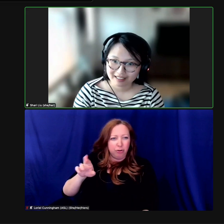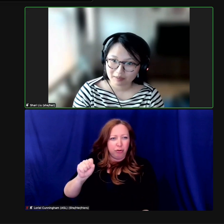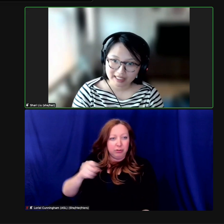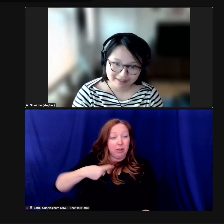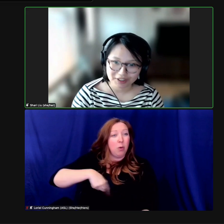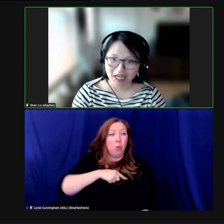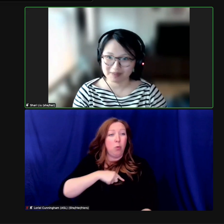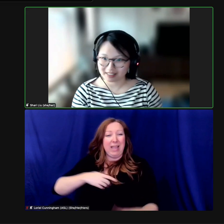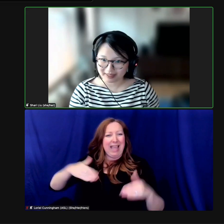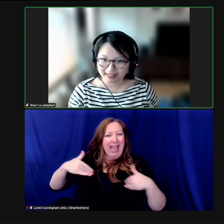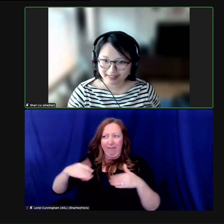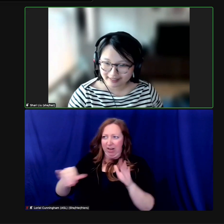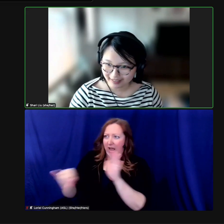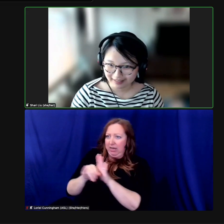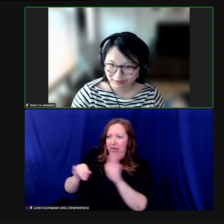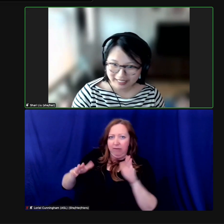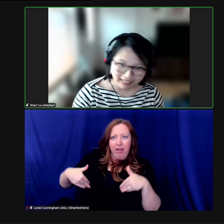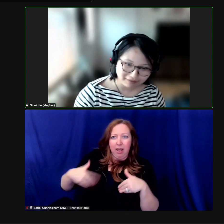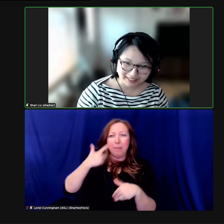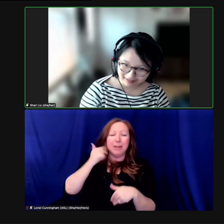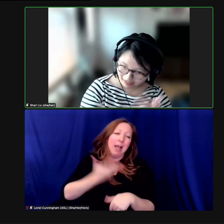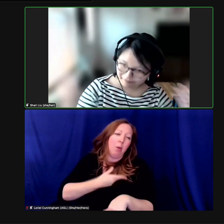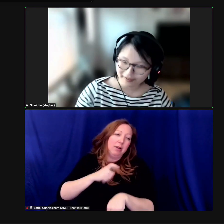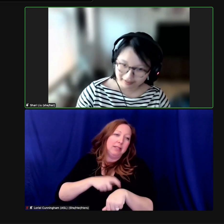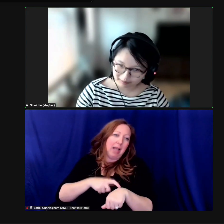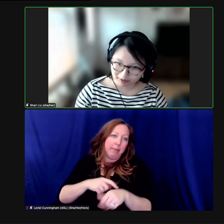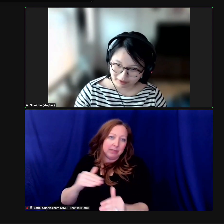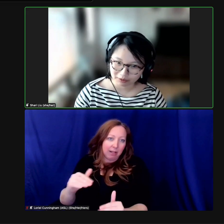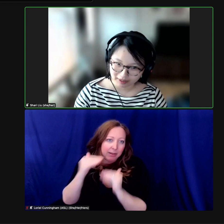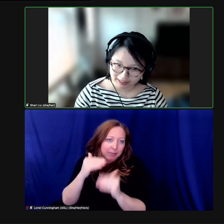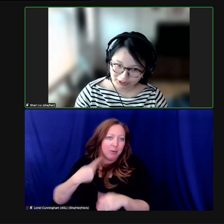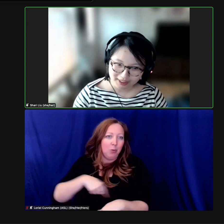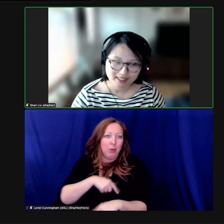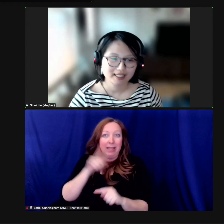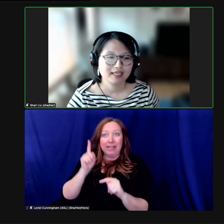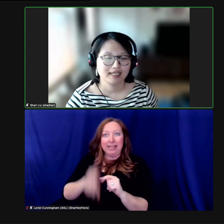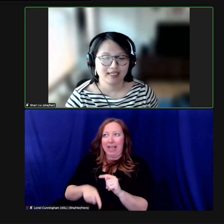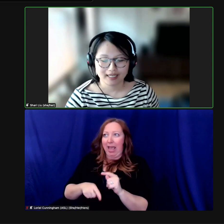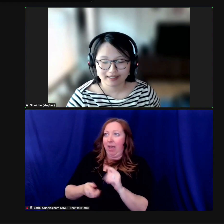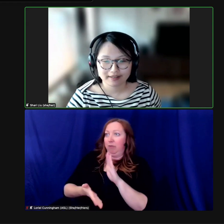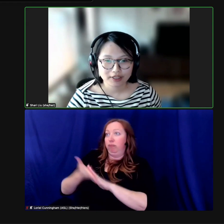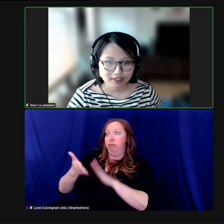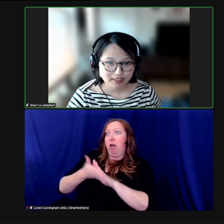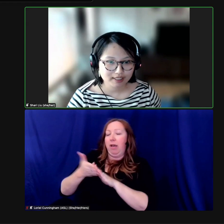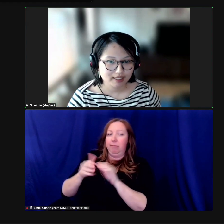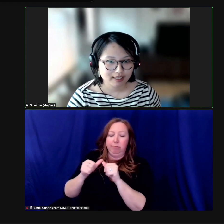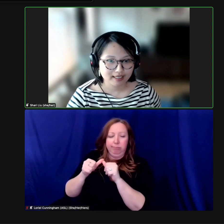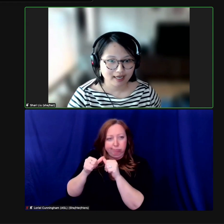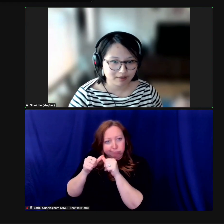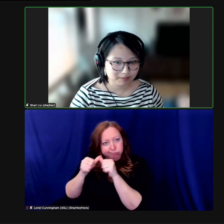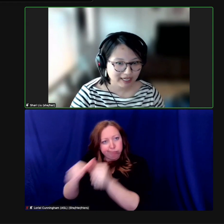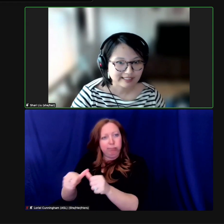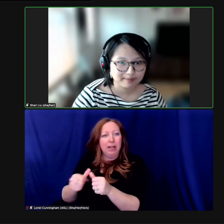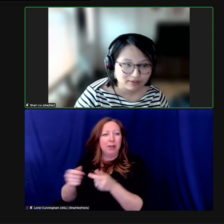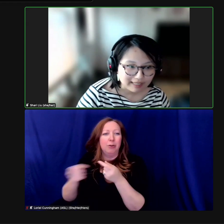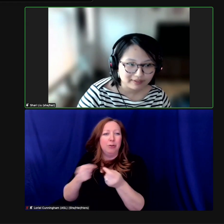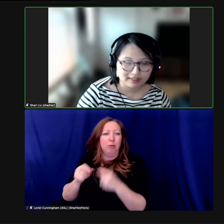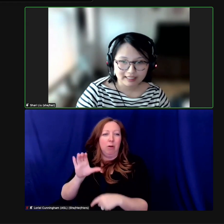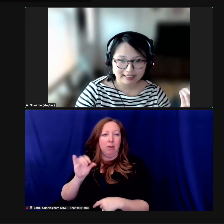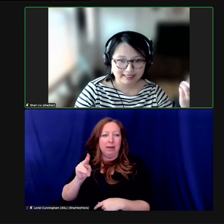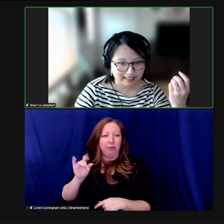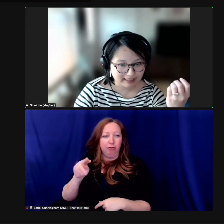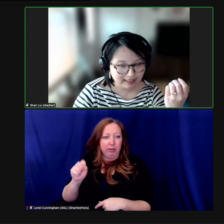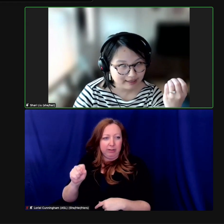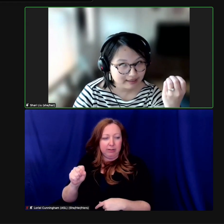yet, because our time is limited and we can't run an infinite number of control conditions. And the third possible